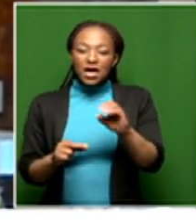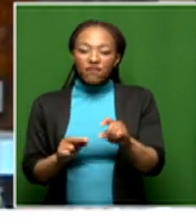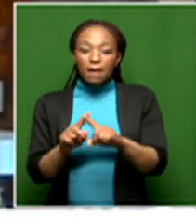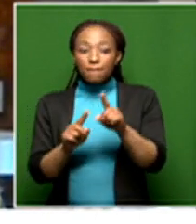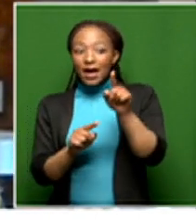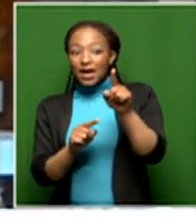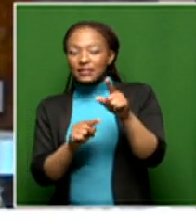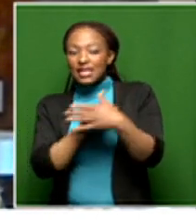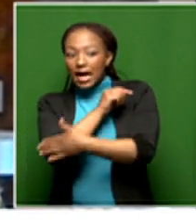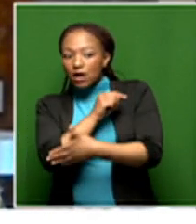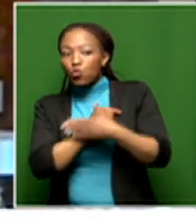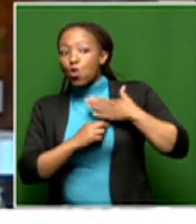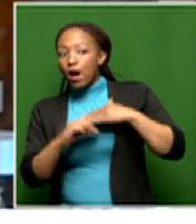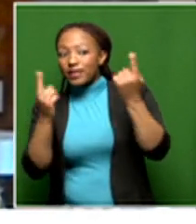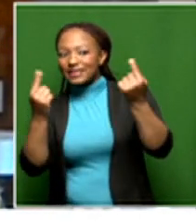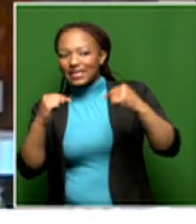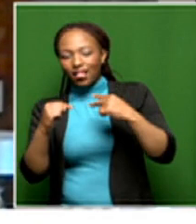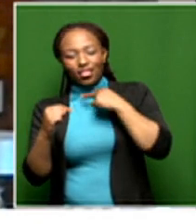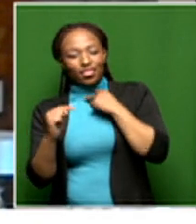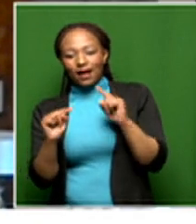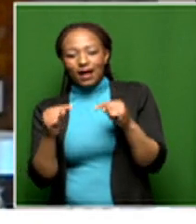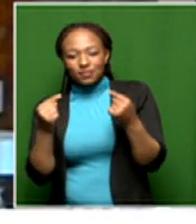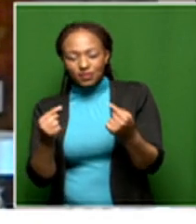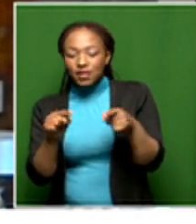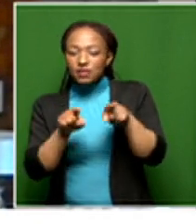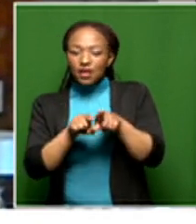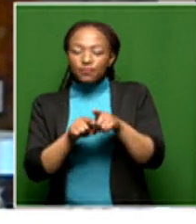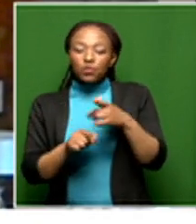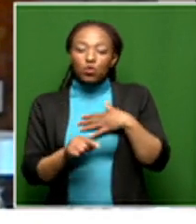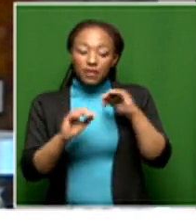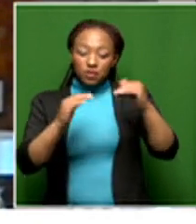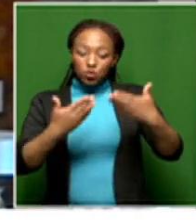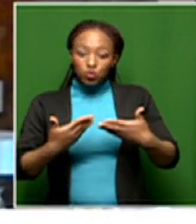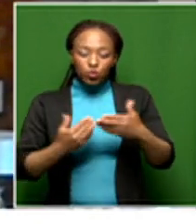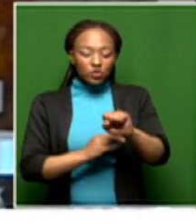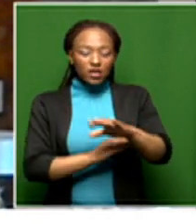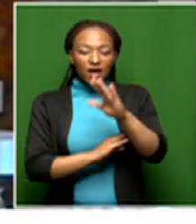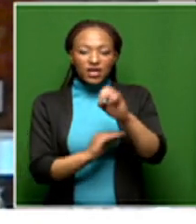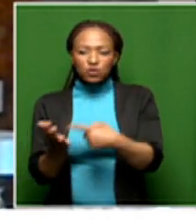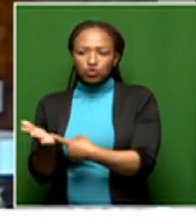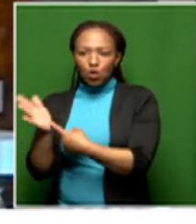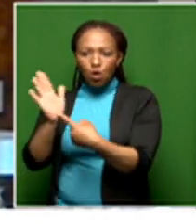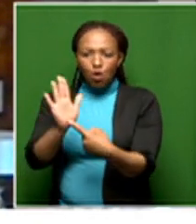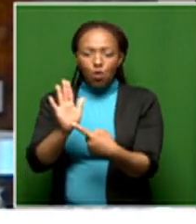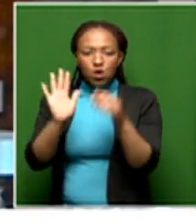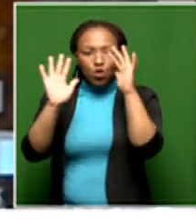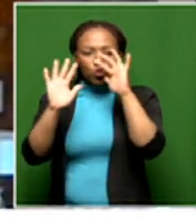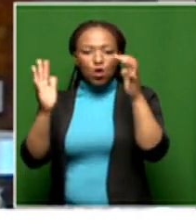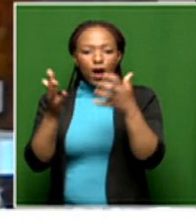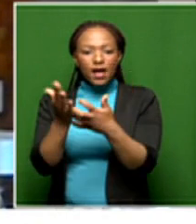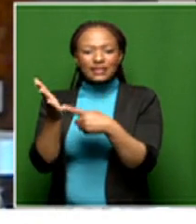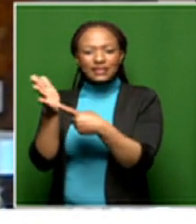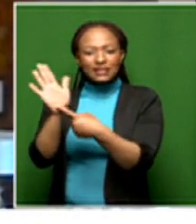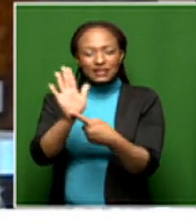their ability to travel to South Africa. Secondly, as well, we have to reintroduce South Africa to the world again and connect it via airlines. So there's a lot